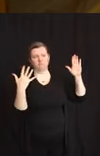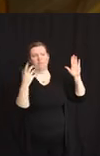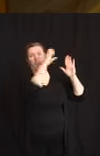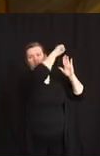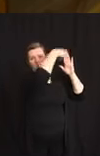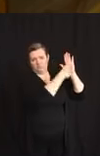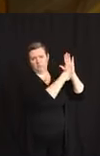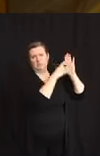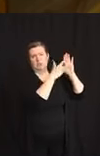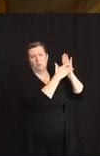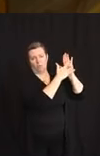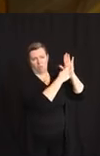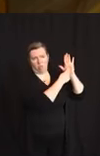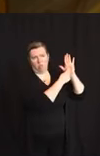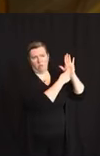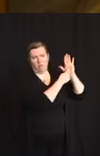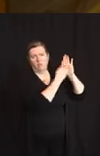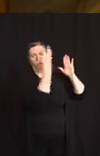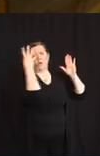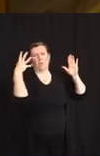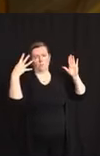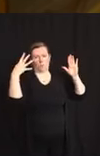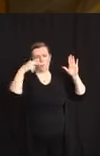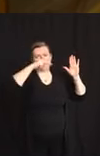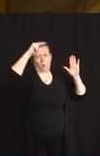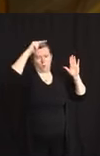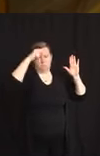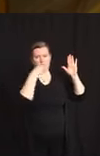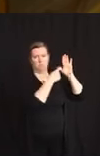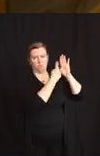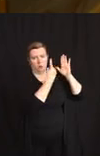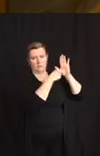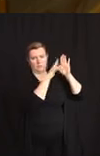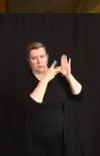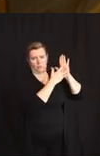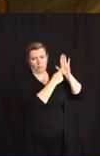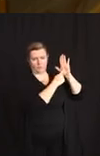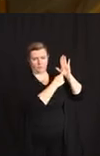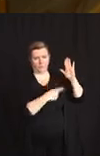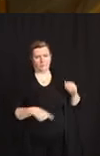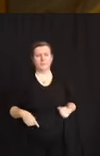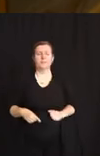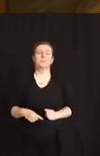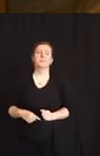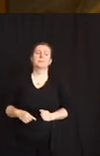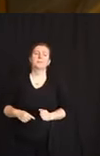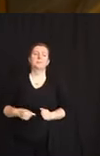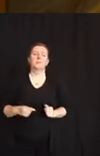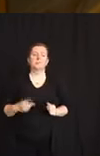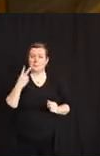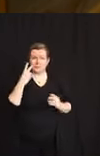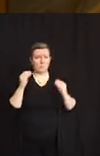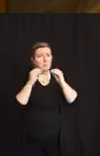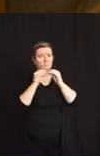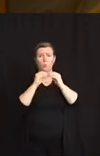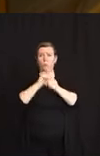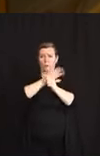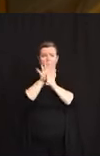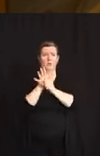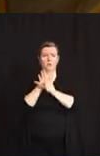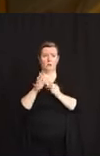region. And as we have shared, we are seeing the increase in COVID-19 individuals